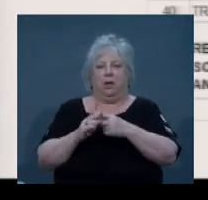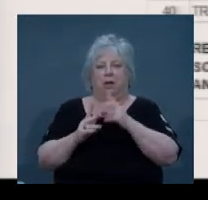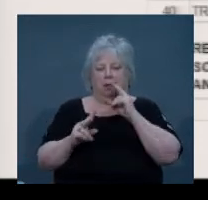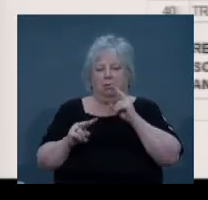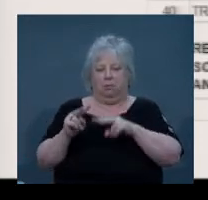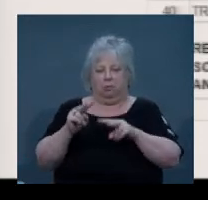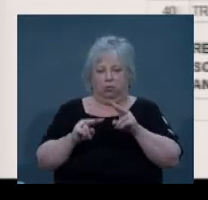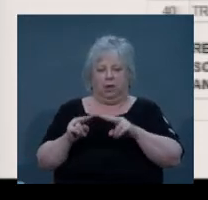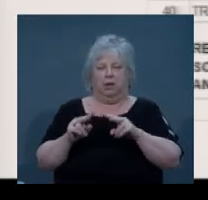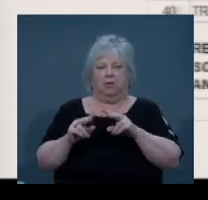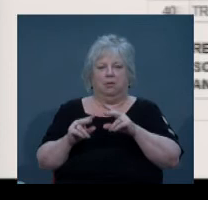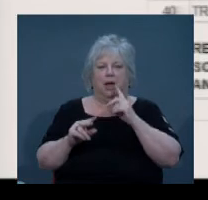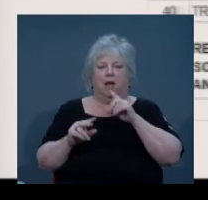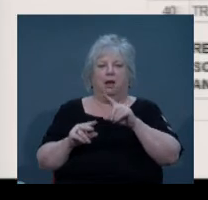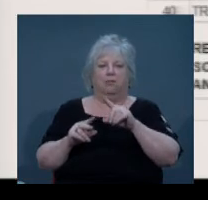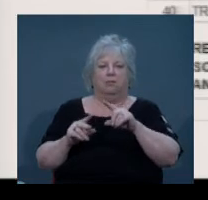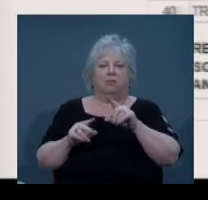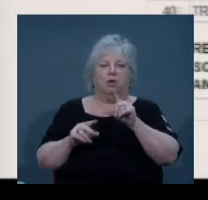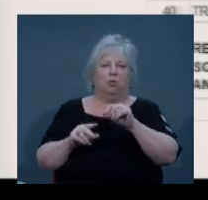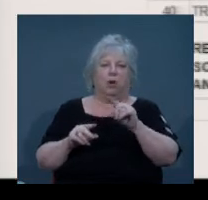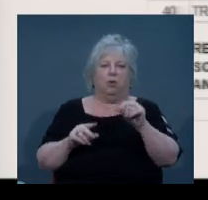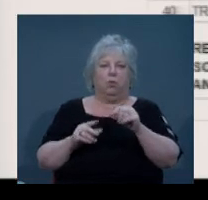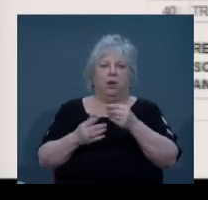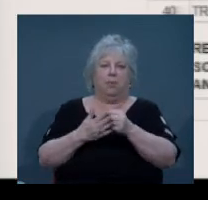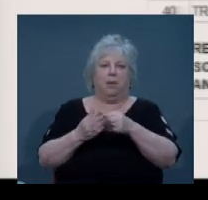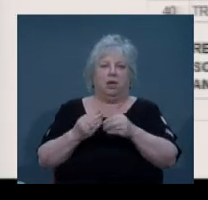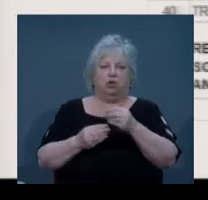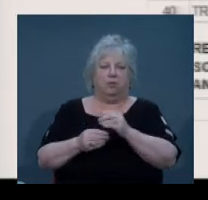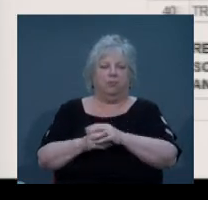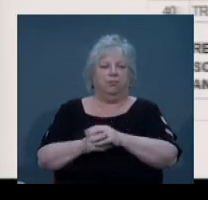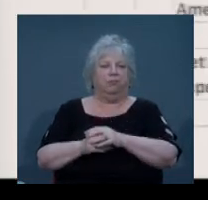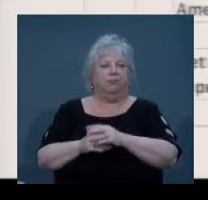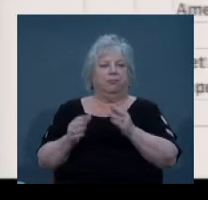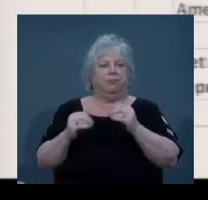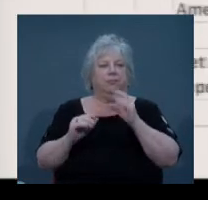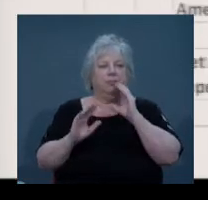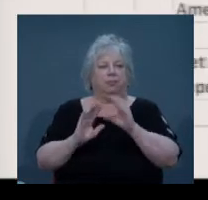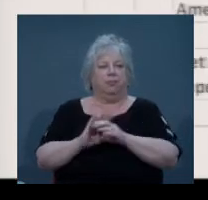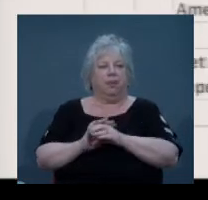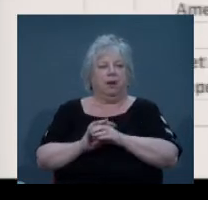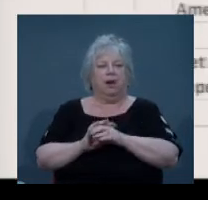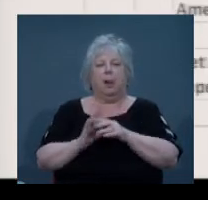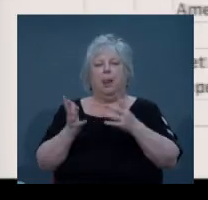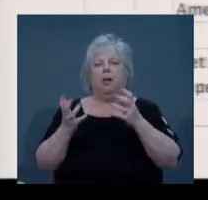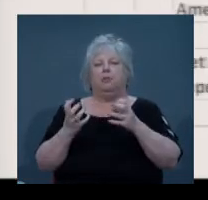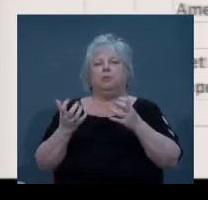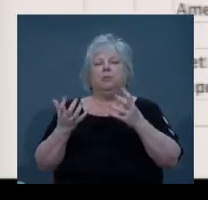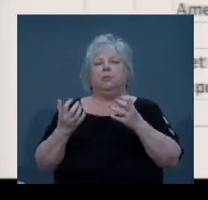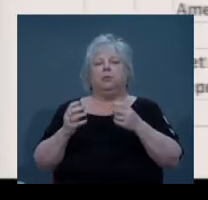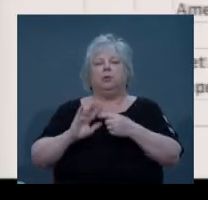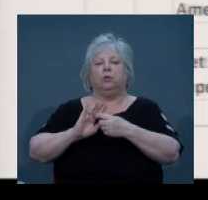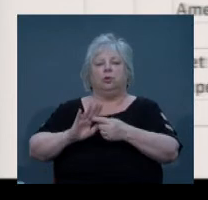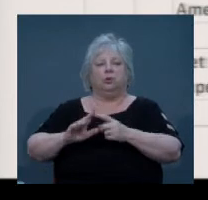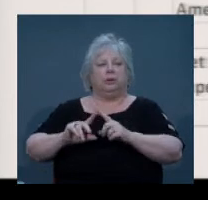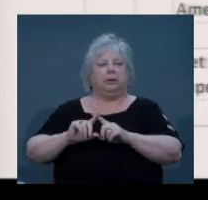at 2020. So as we look at the next slide, I just wanted to